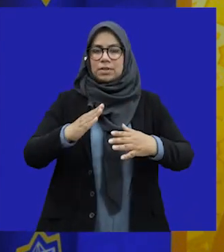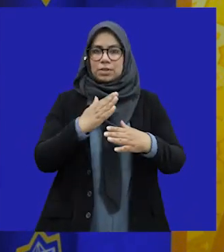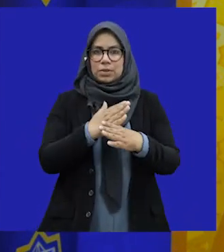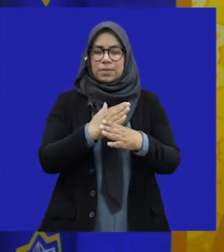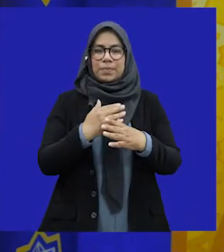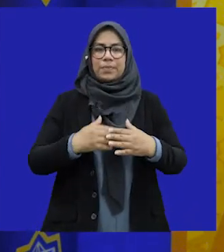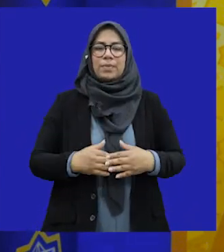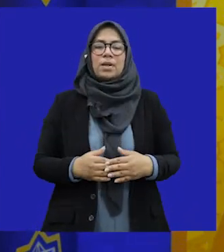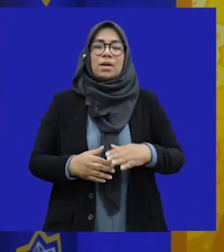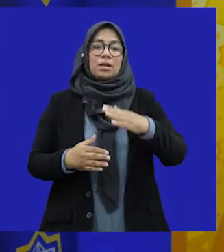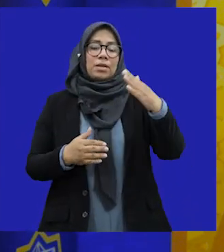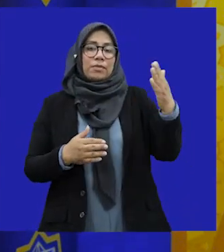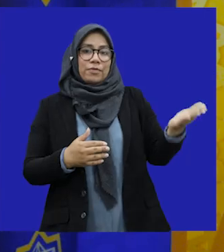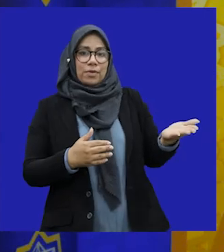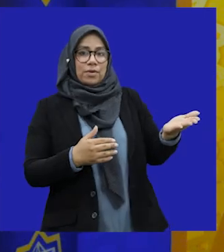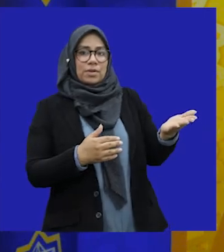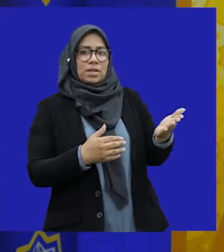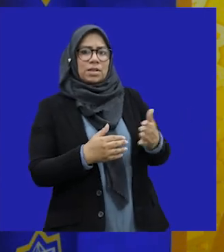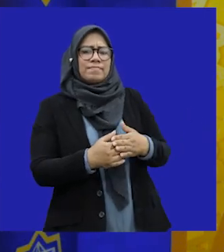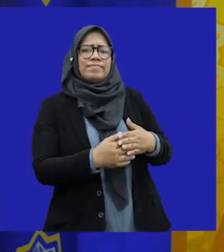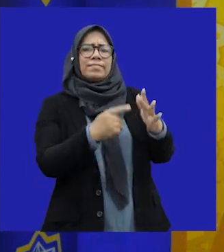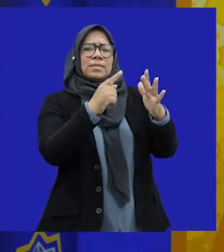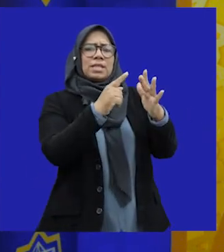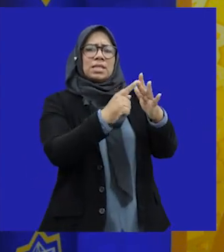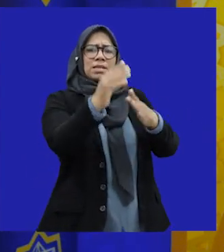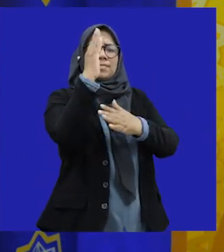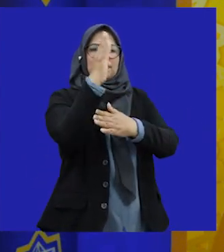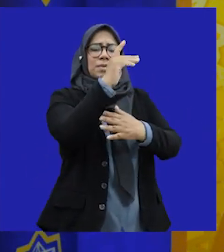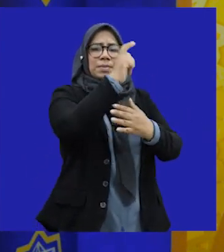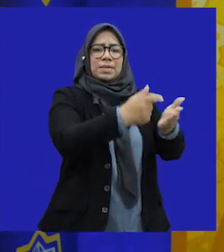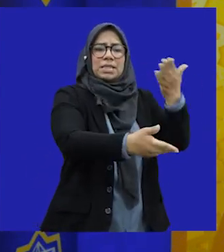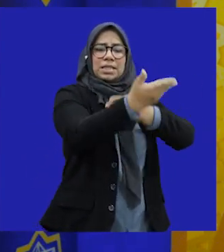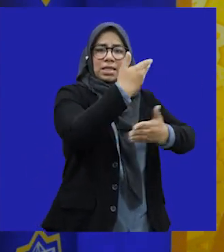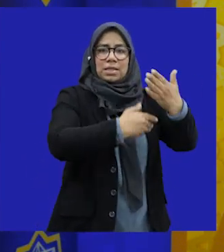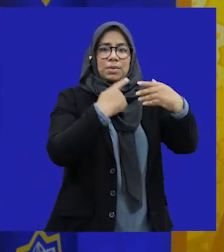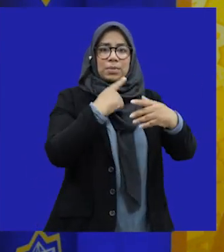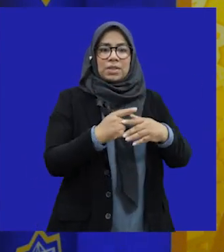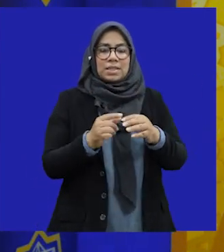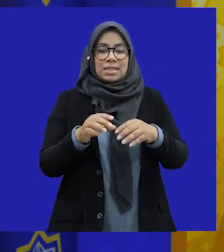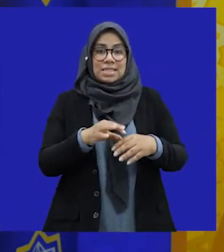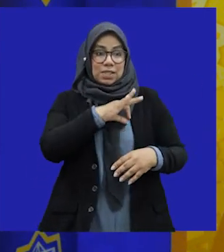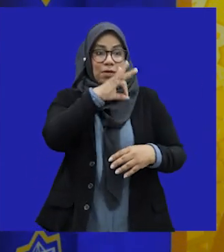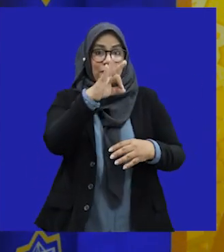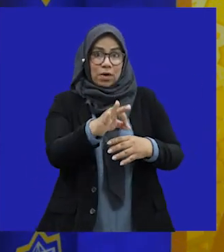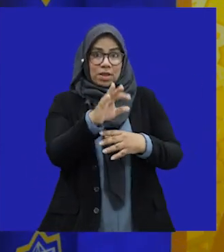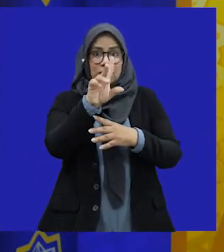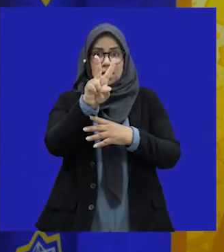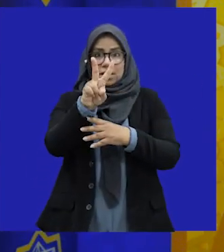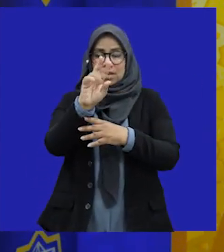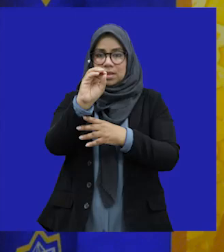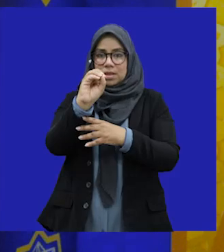daily obligatory prayers. Now the scholars have divided these voluntary prayers into many categories.